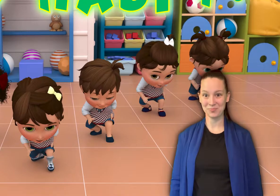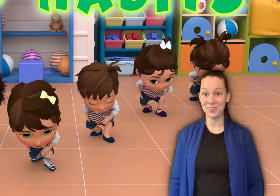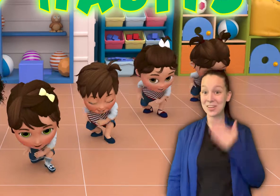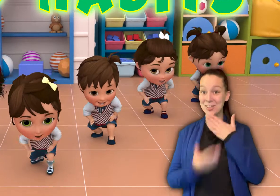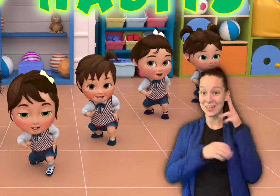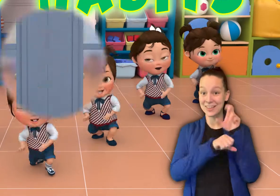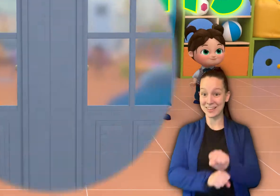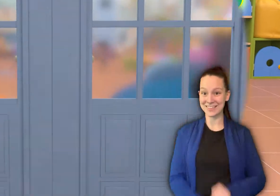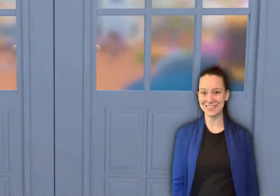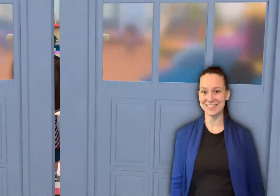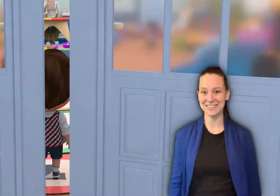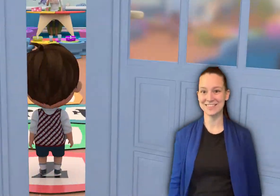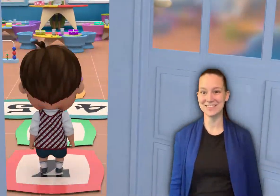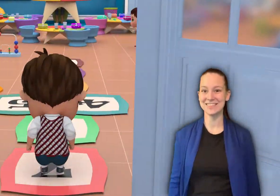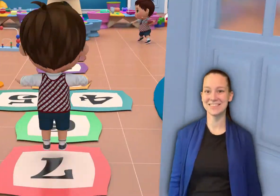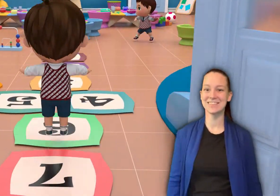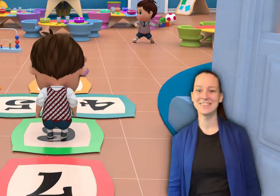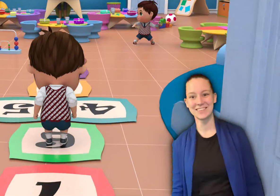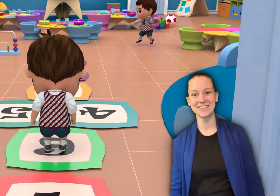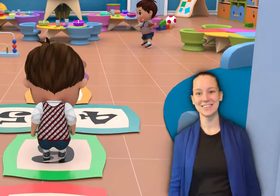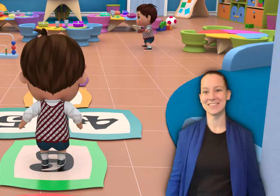Good habits.